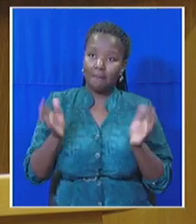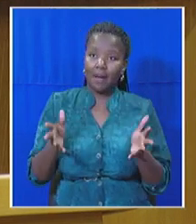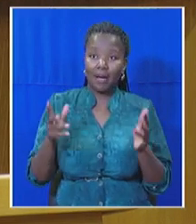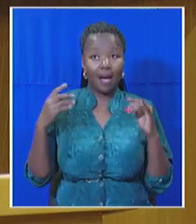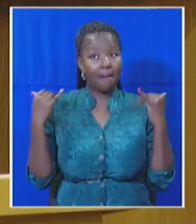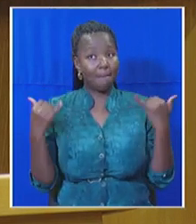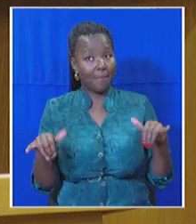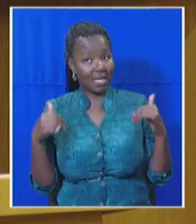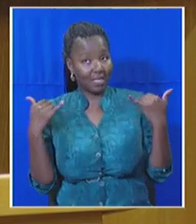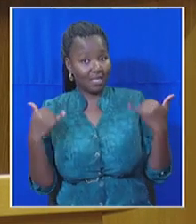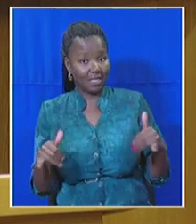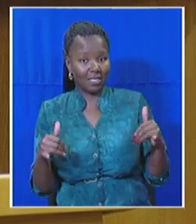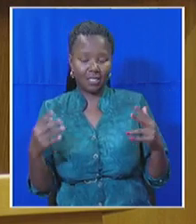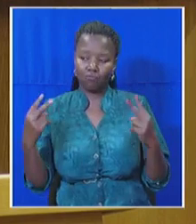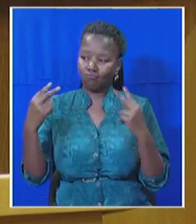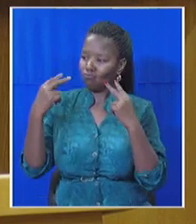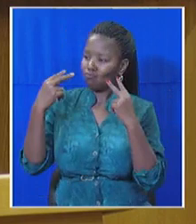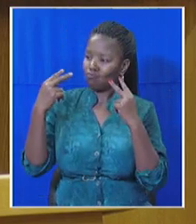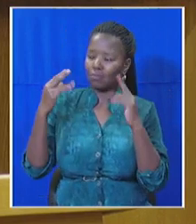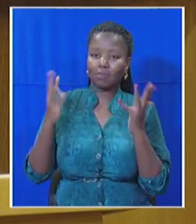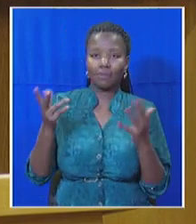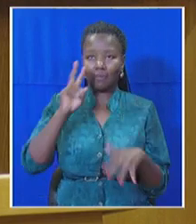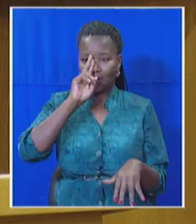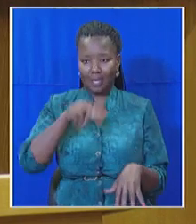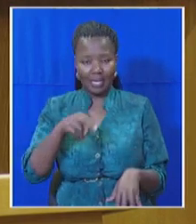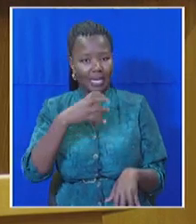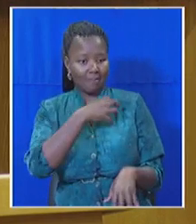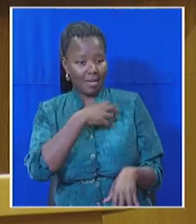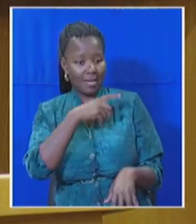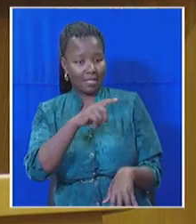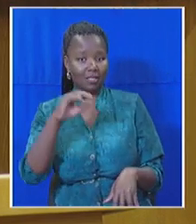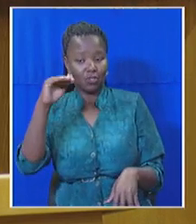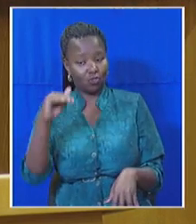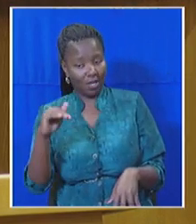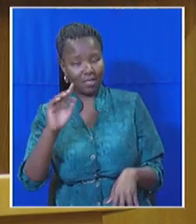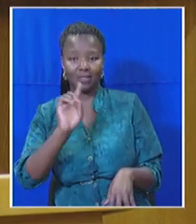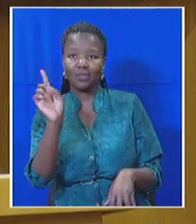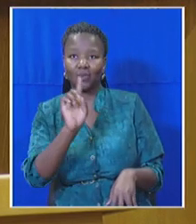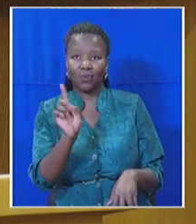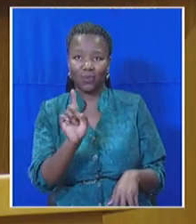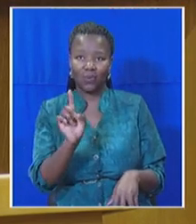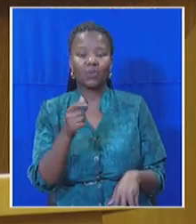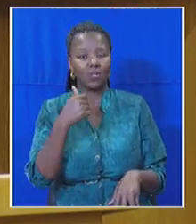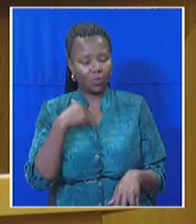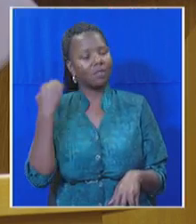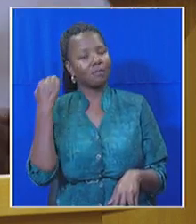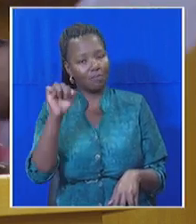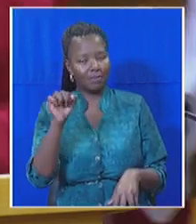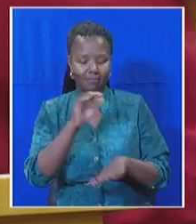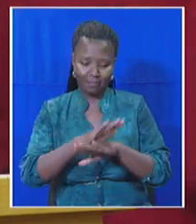parties, forgetting that he's a minister now, is no more a child. We reject this report.